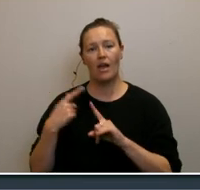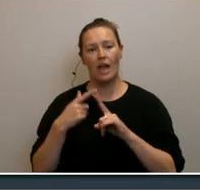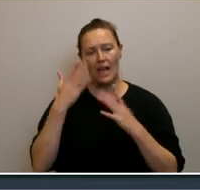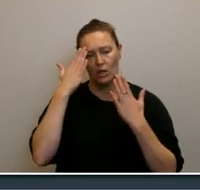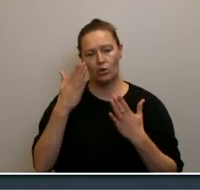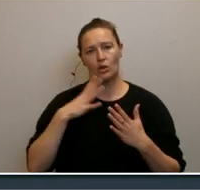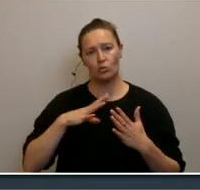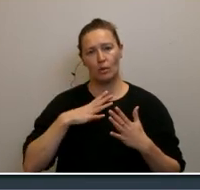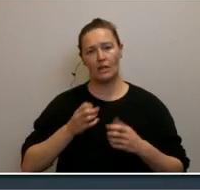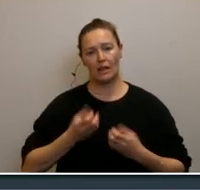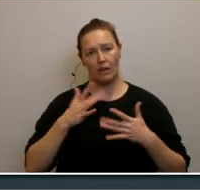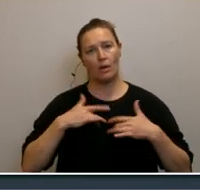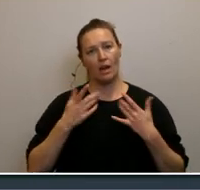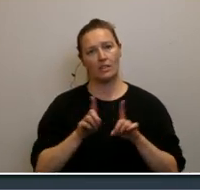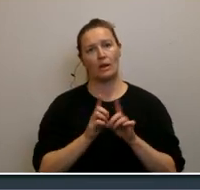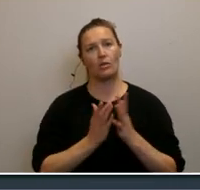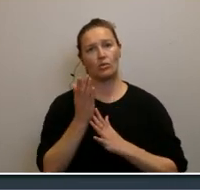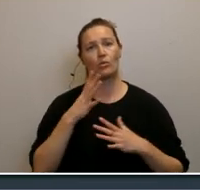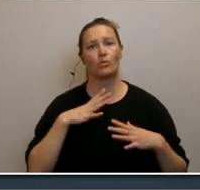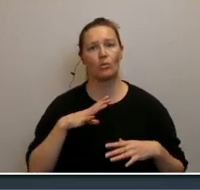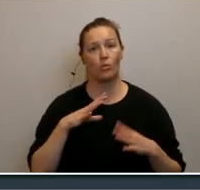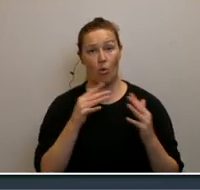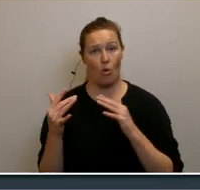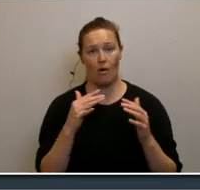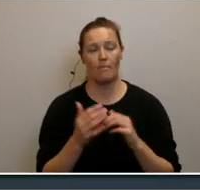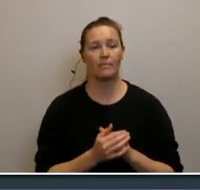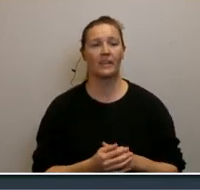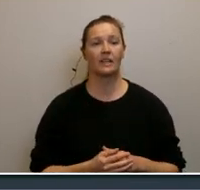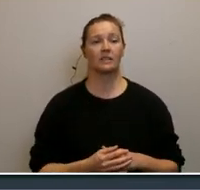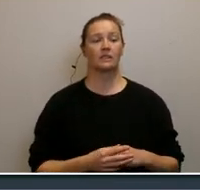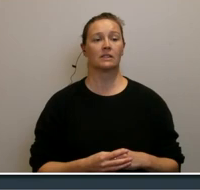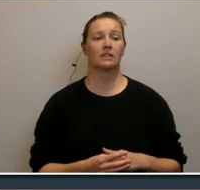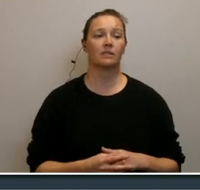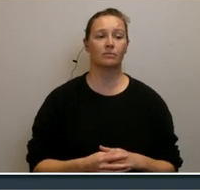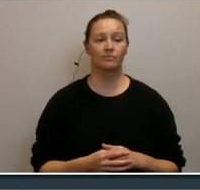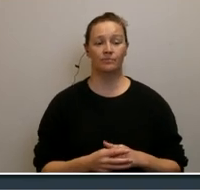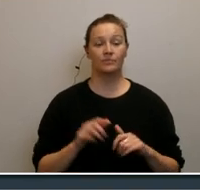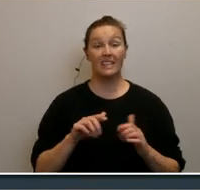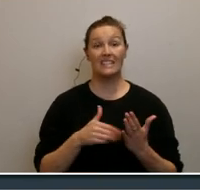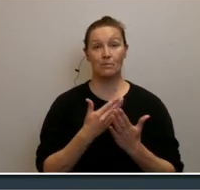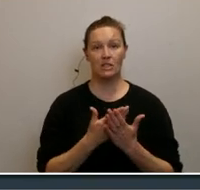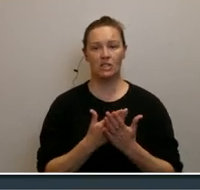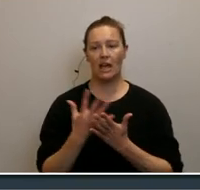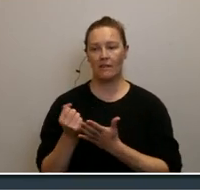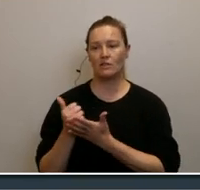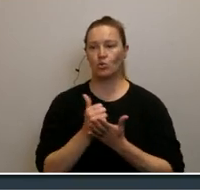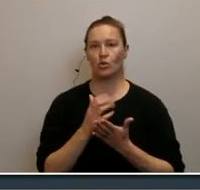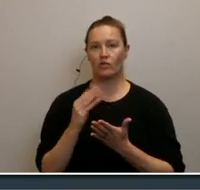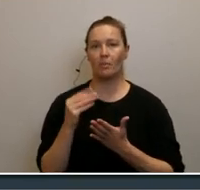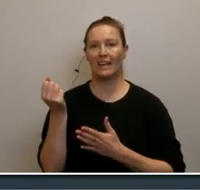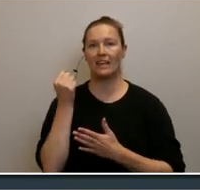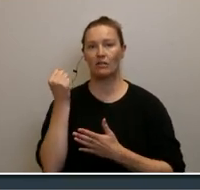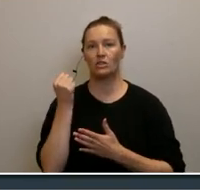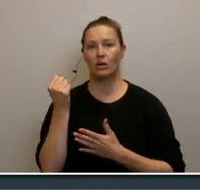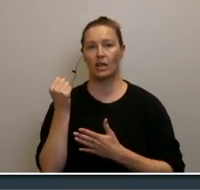gave their lives during the war. As I said this earlier, this submission has the support of the Heritonga